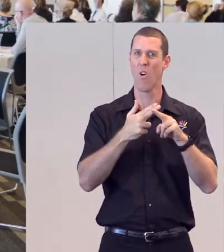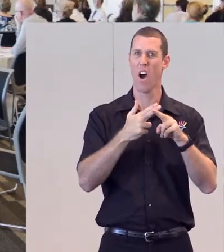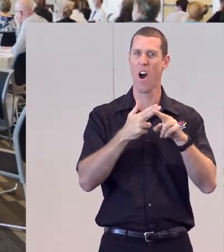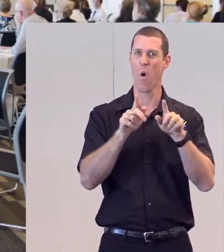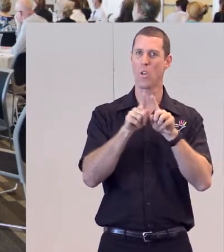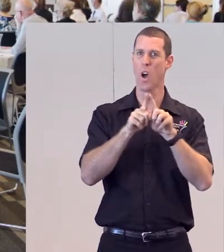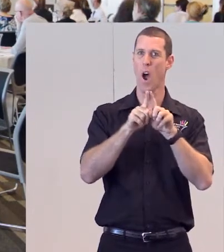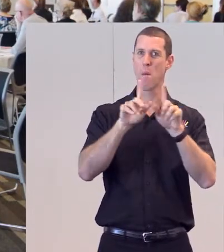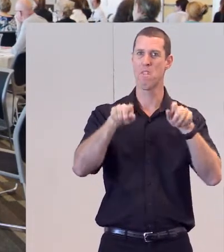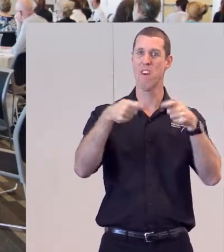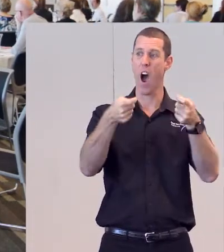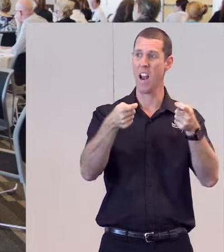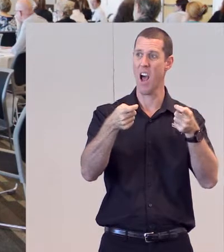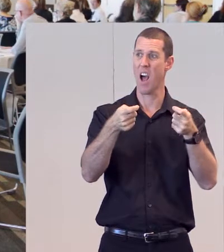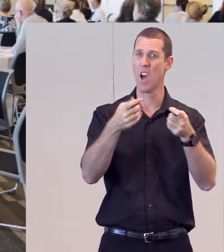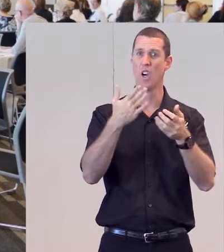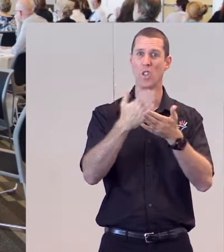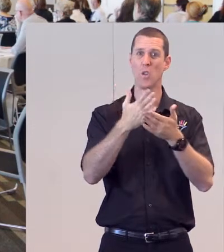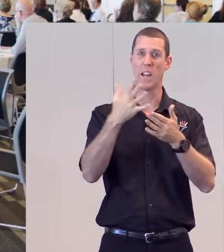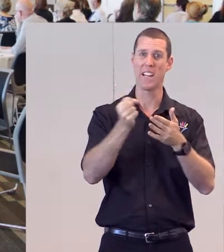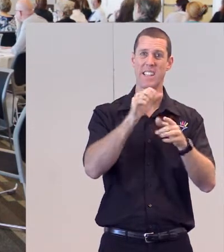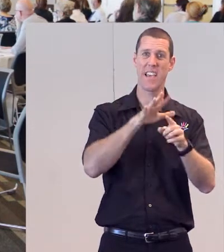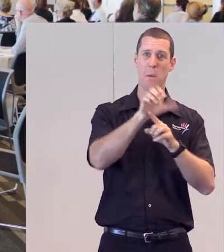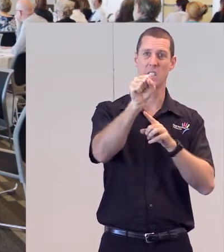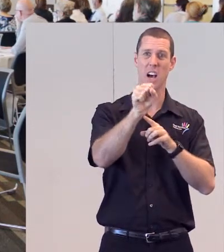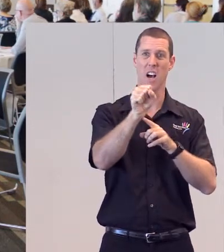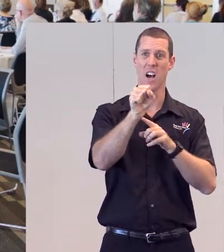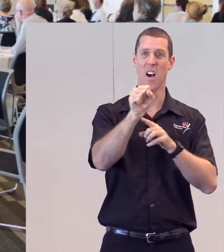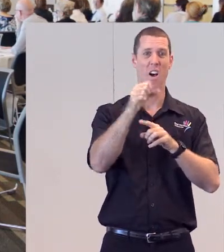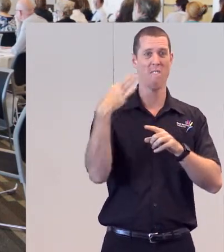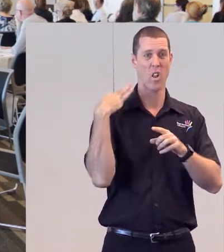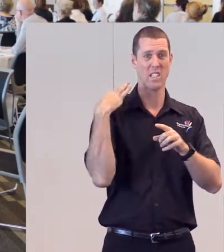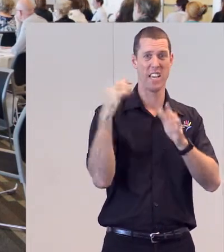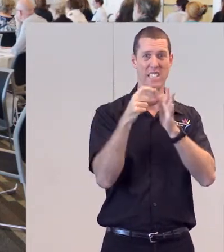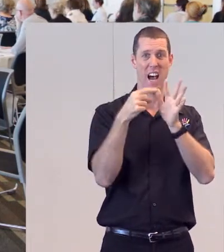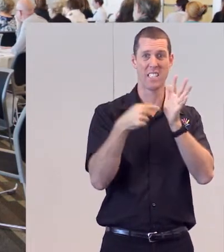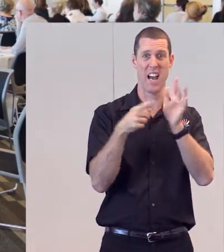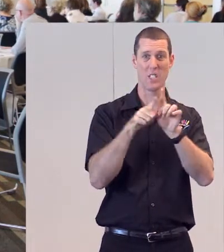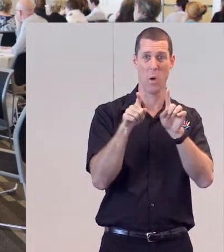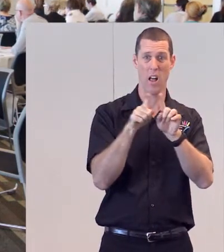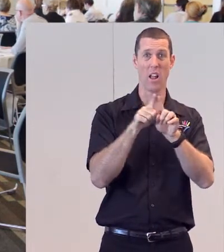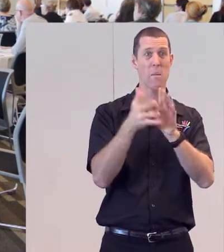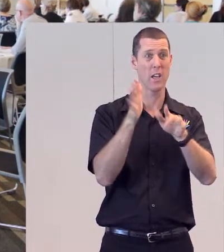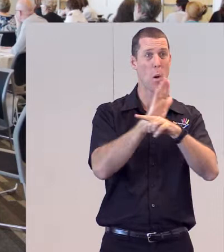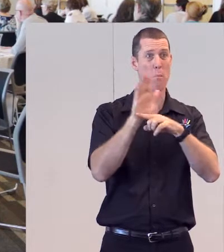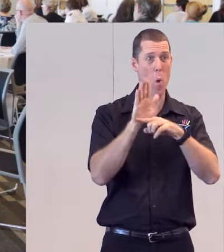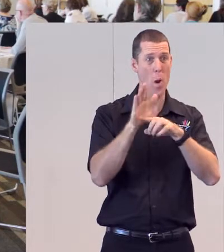volunteer for is that we really need to capture volunteer data as well. So your board members, your